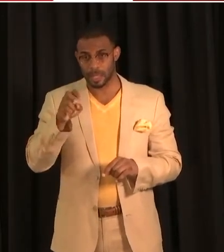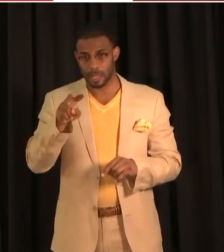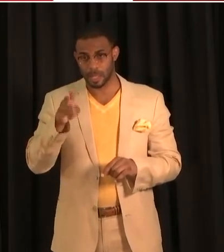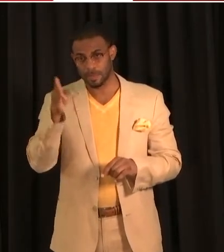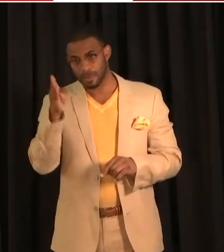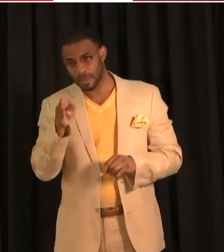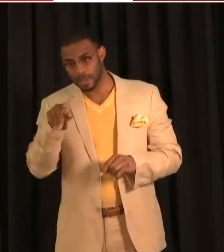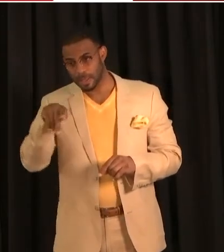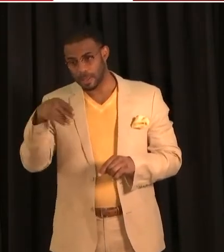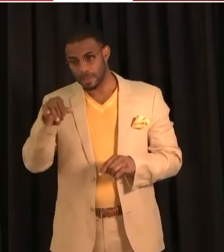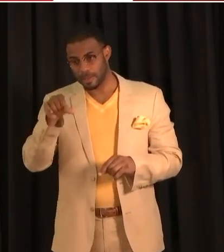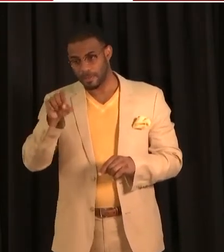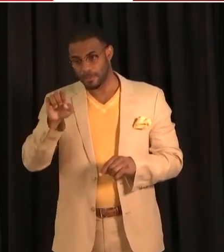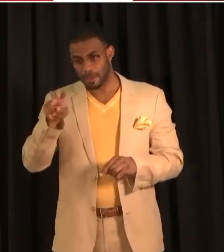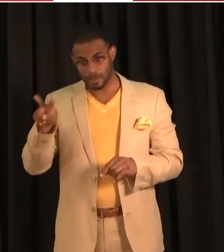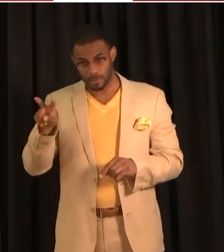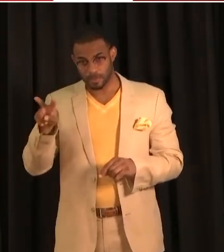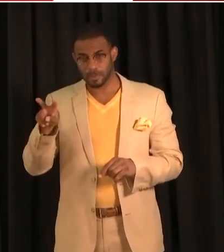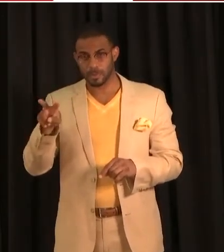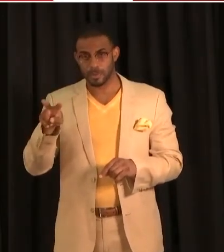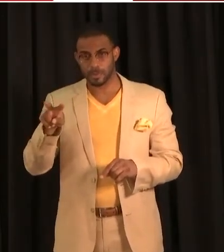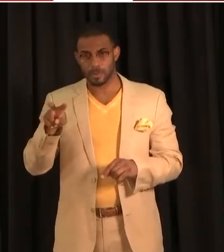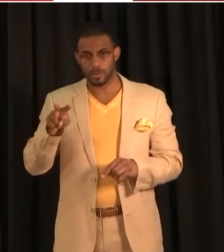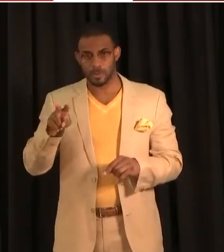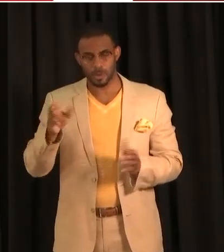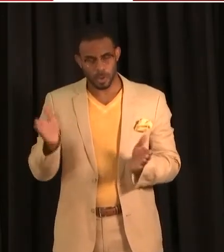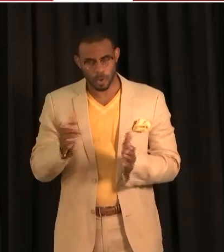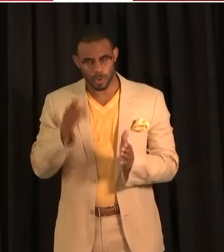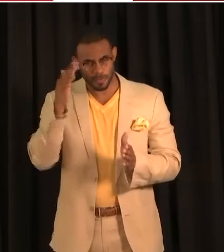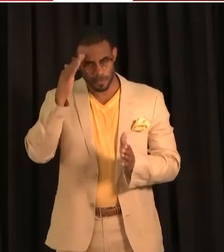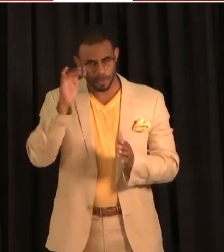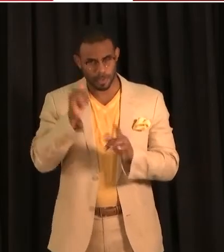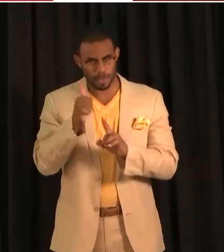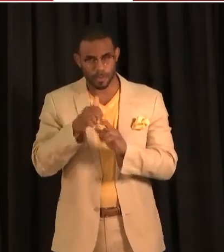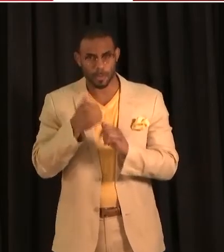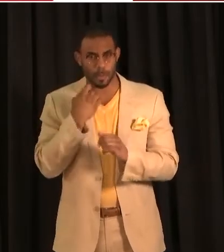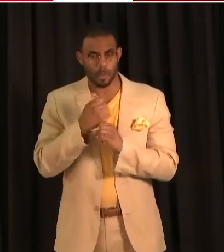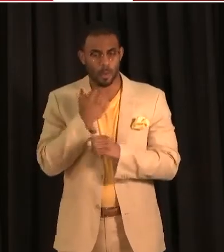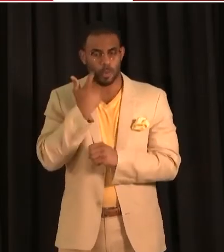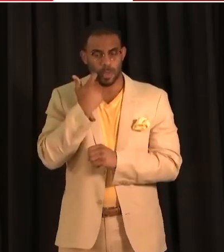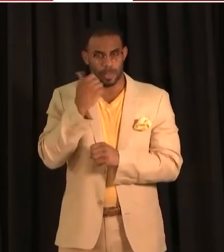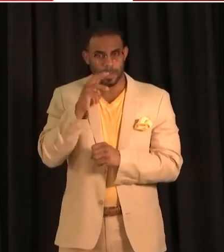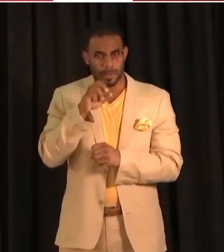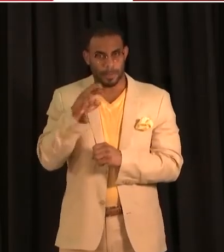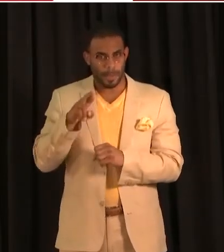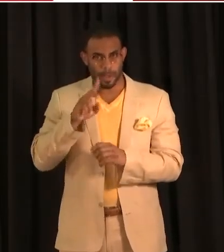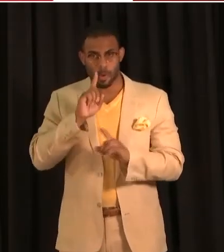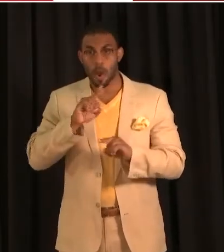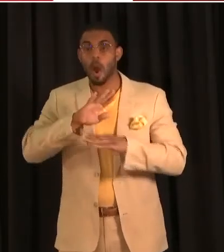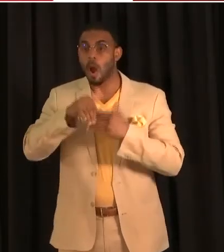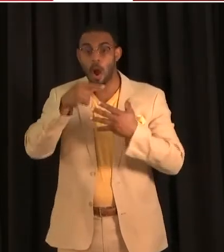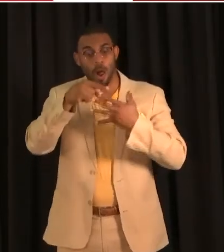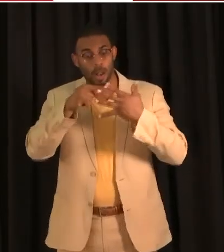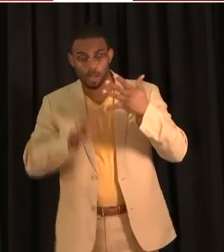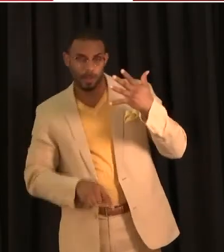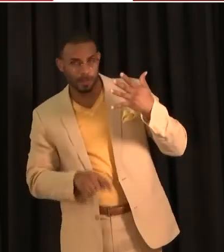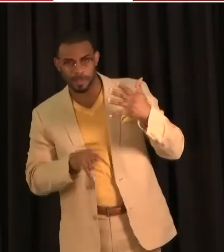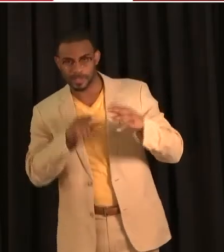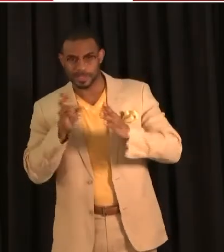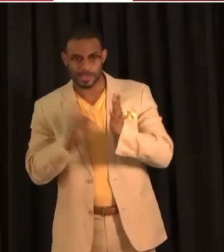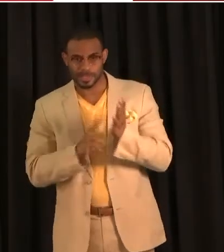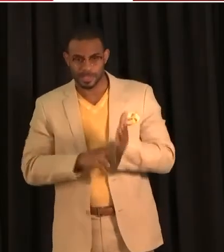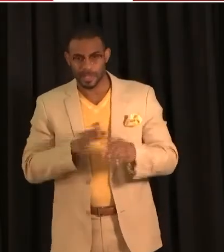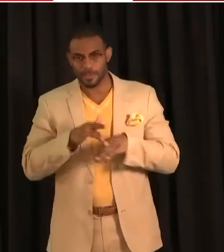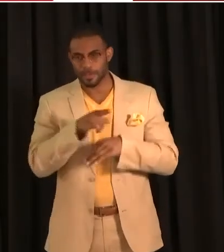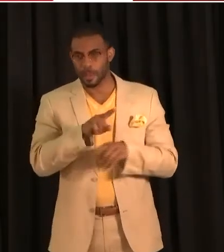coronavirus.dc.gov/phase2. So we do urge residents to go not only familiarize yourself with the most recent mayor's order, but all of our mayor's orders that have been signed